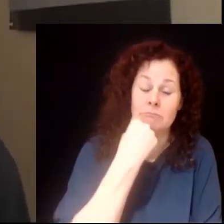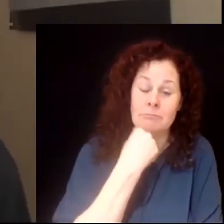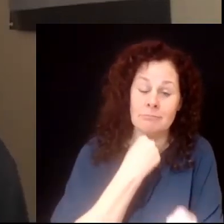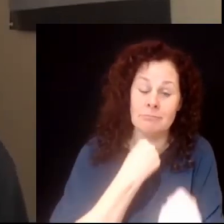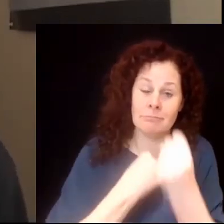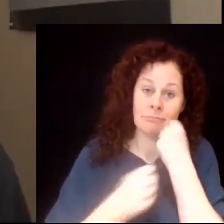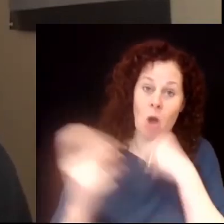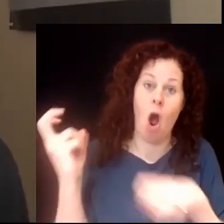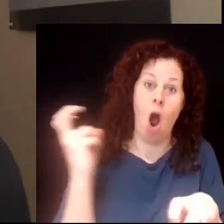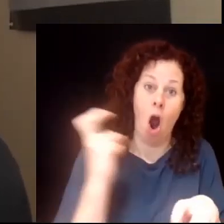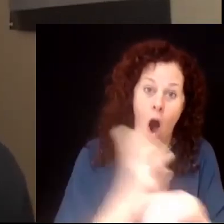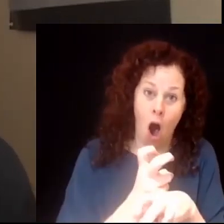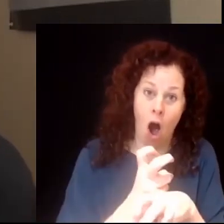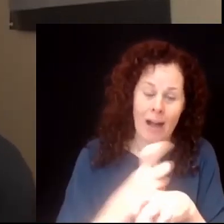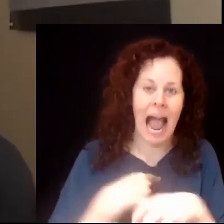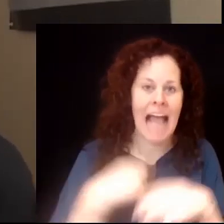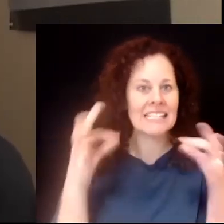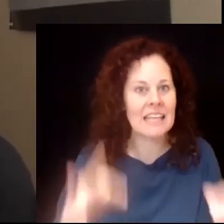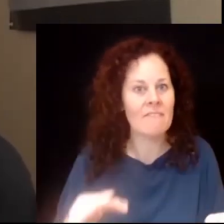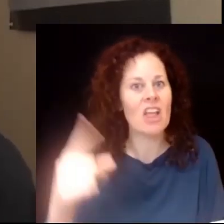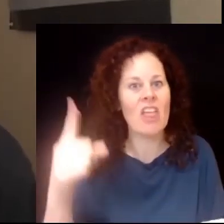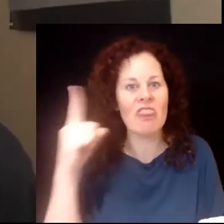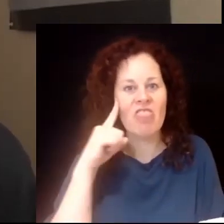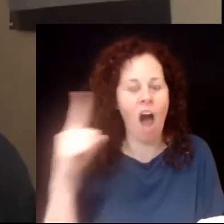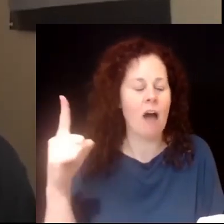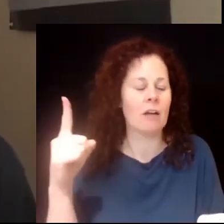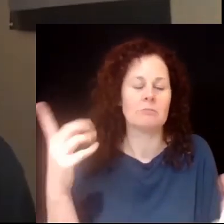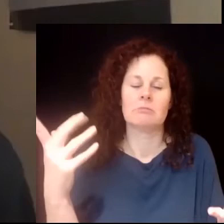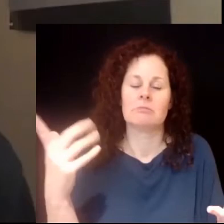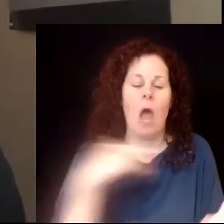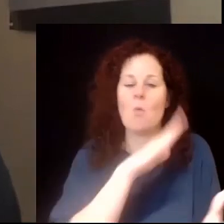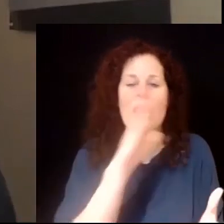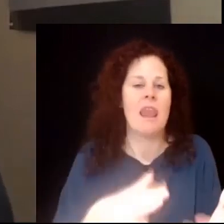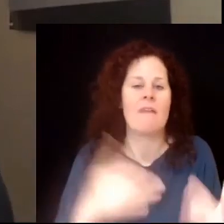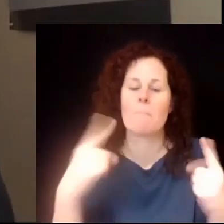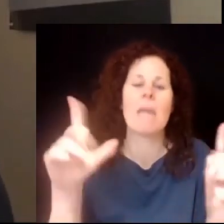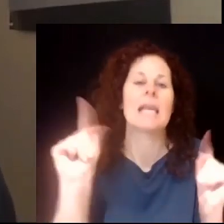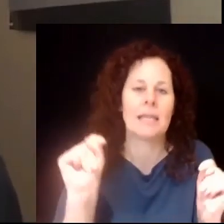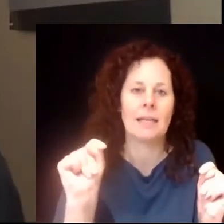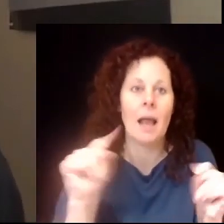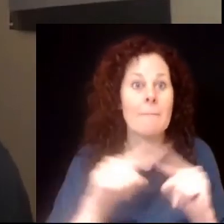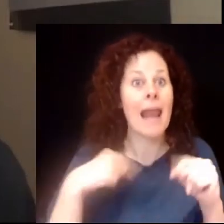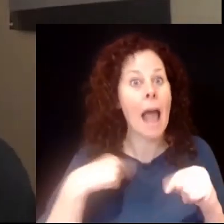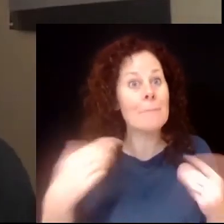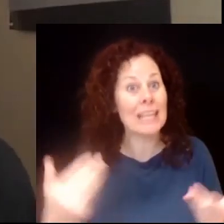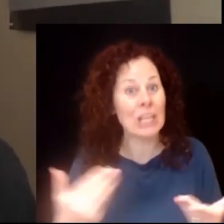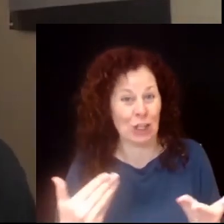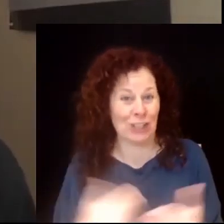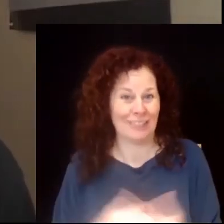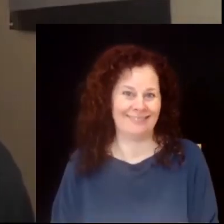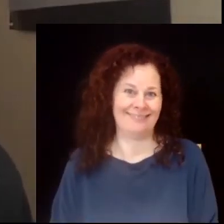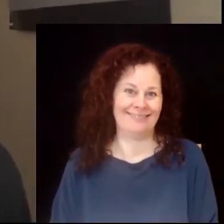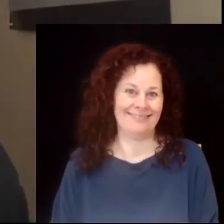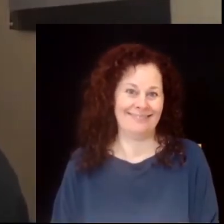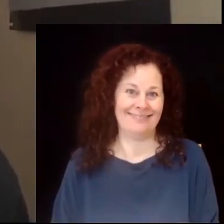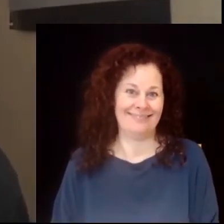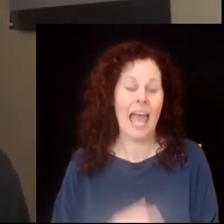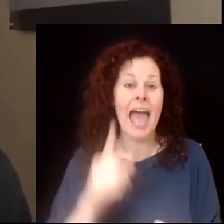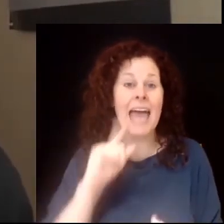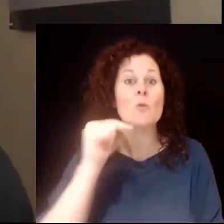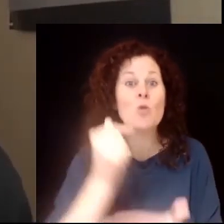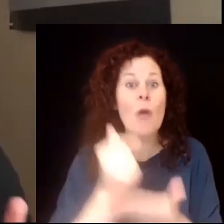make it through at certain times, but I'm here. And thanks to GSBA, I'm graduating on